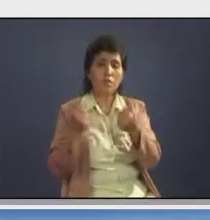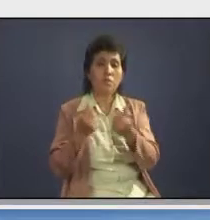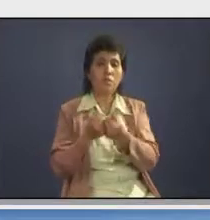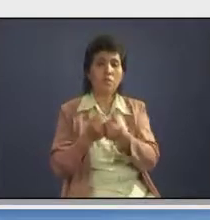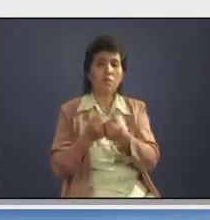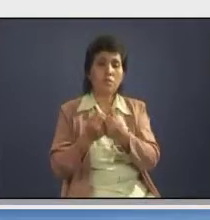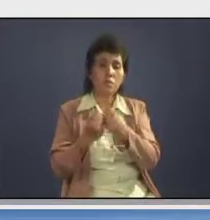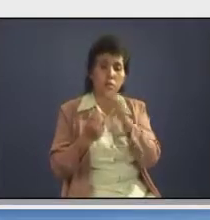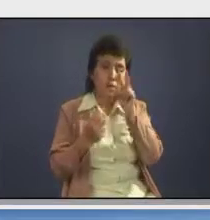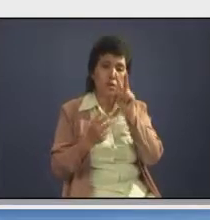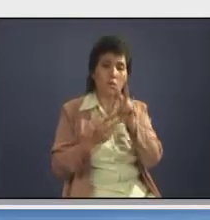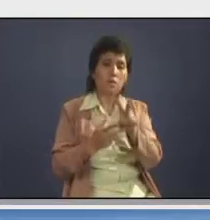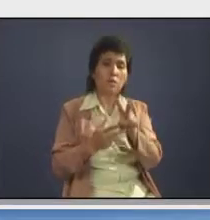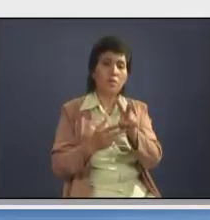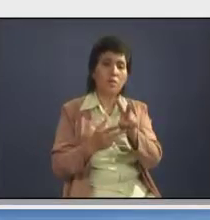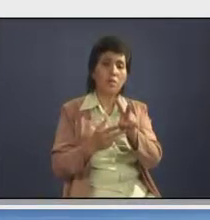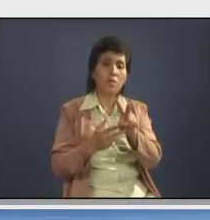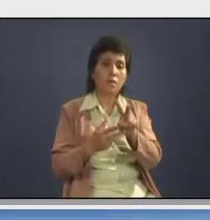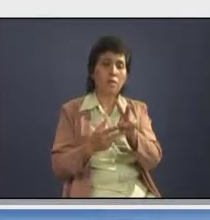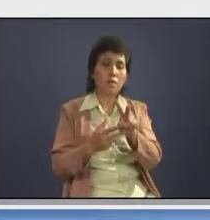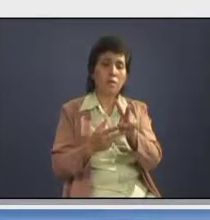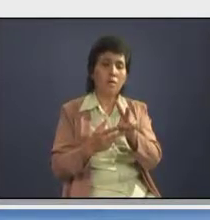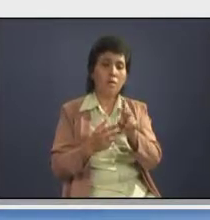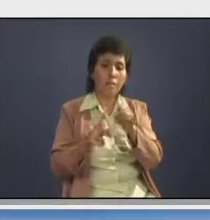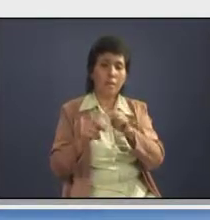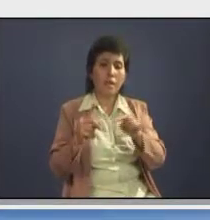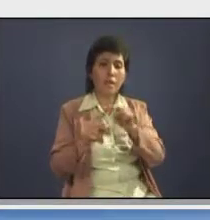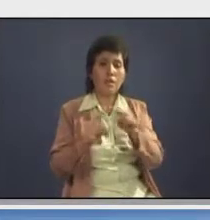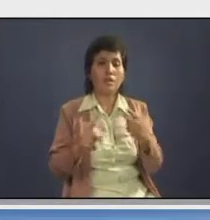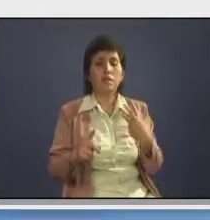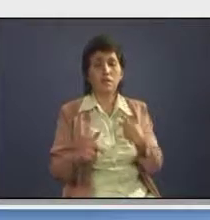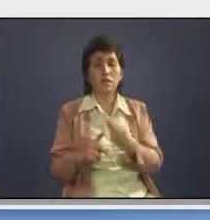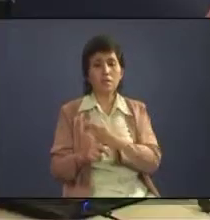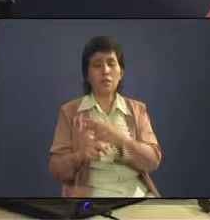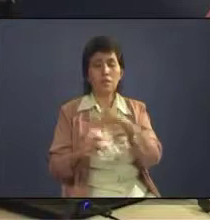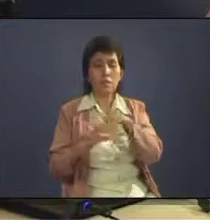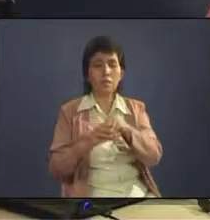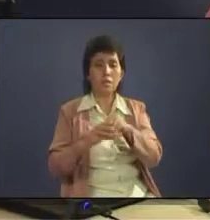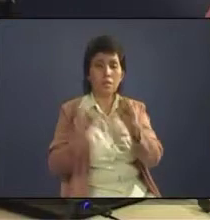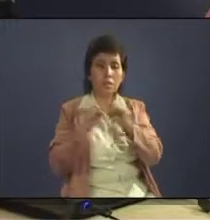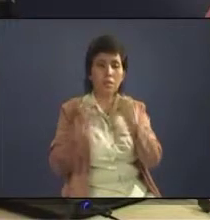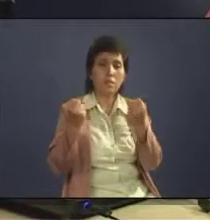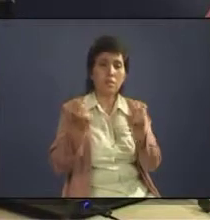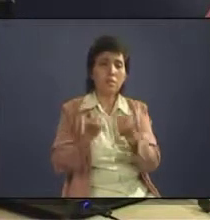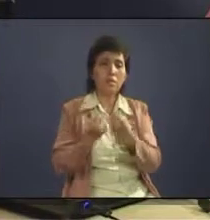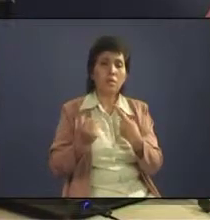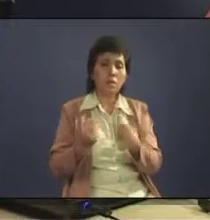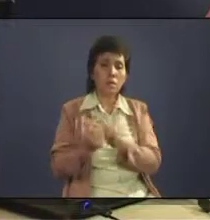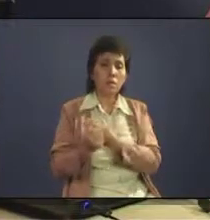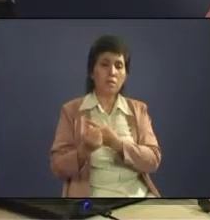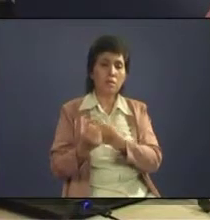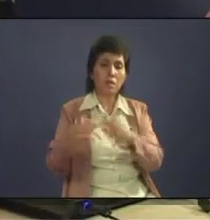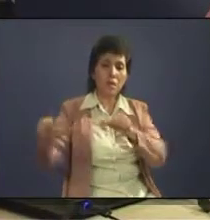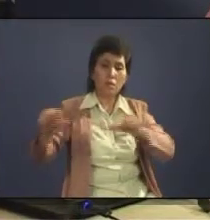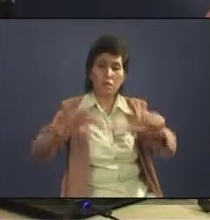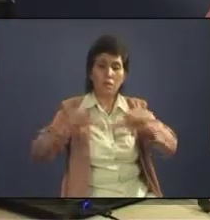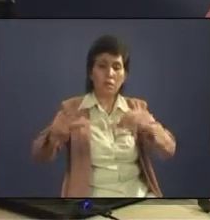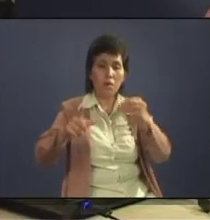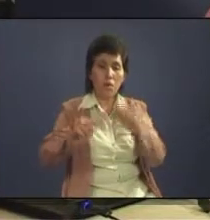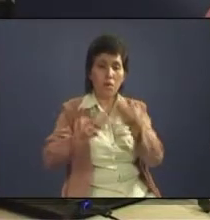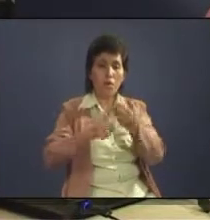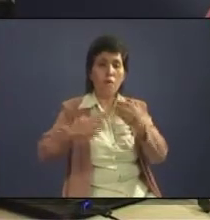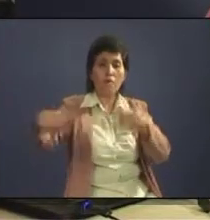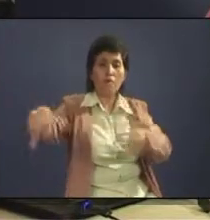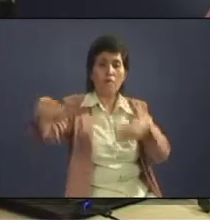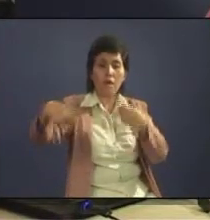looks at the fight or the flight. Okay, when we are in a situation, do we go for an action of fight